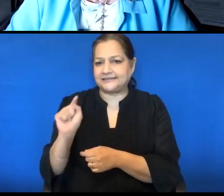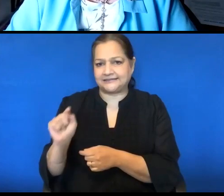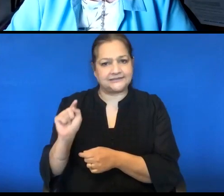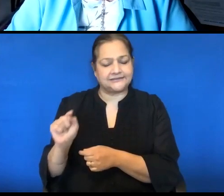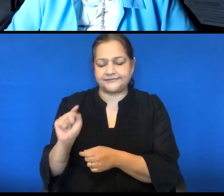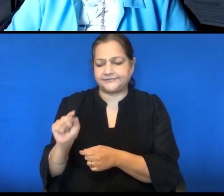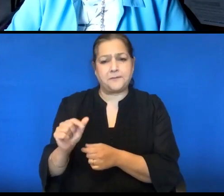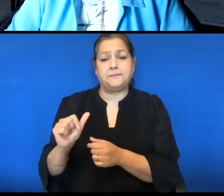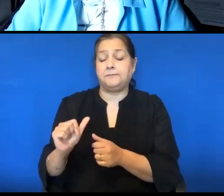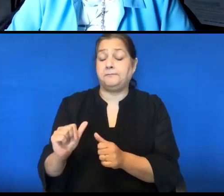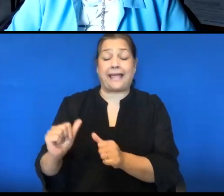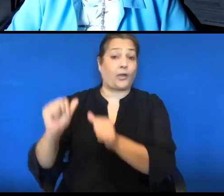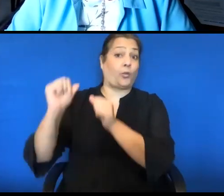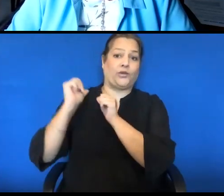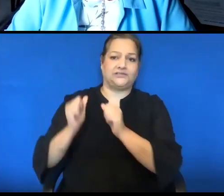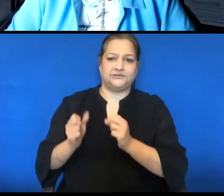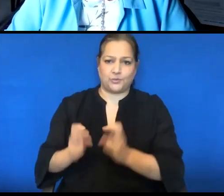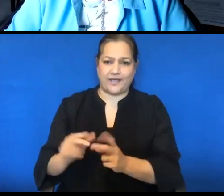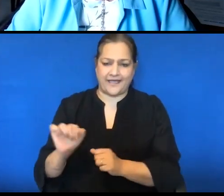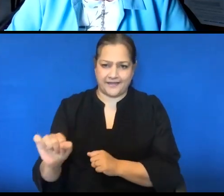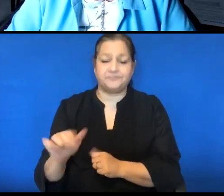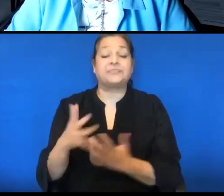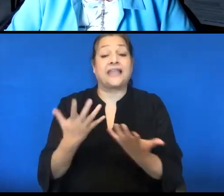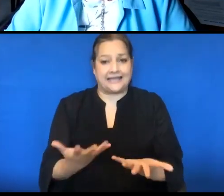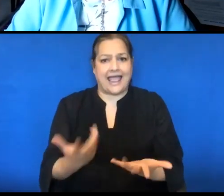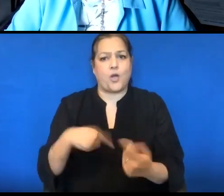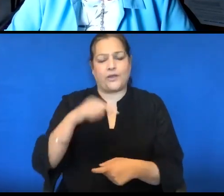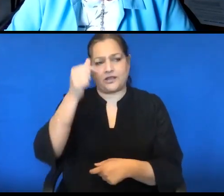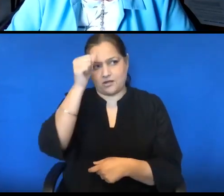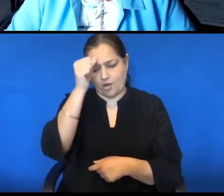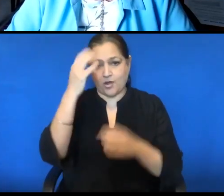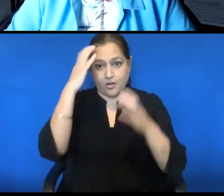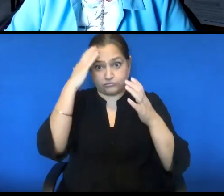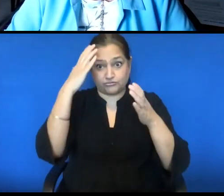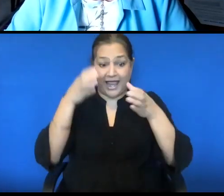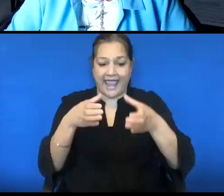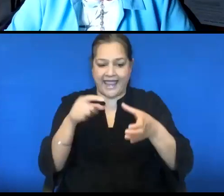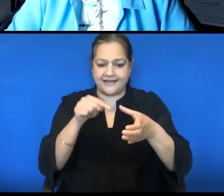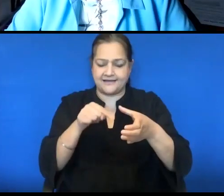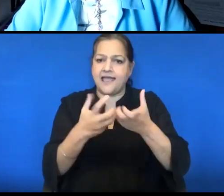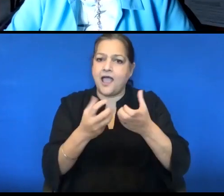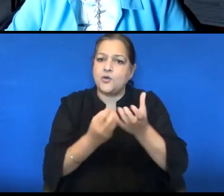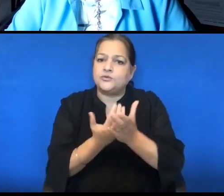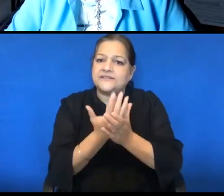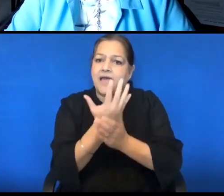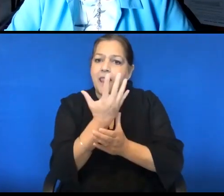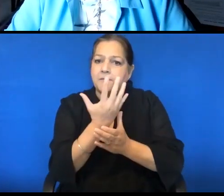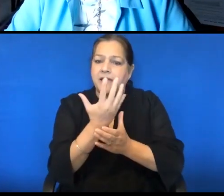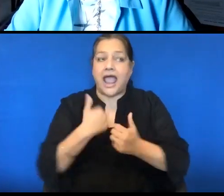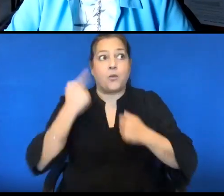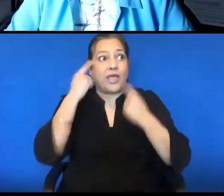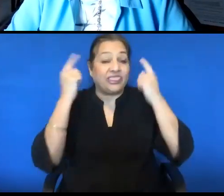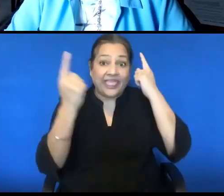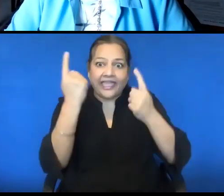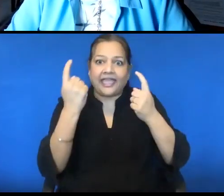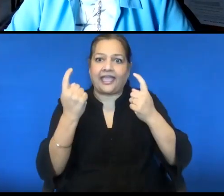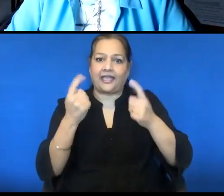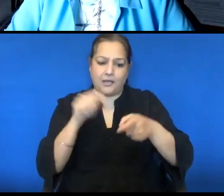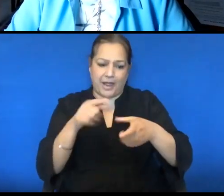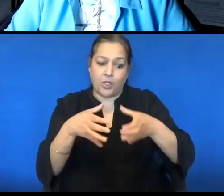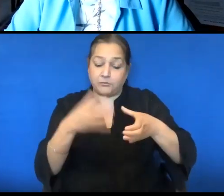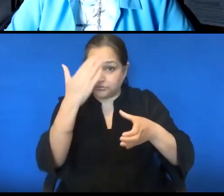backwards. What we know now about the brain, its development, it's really changed in the last 10 years. And the reason why